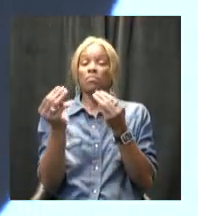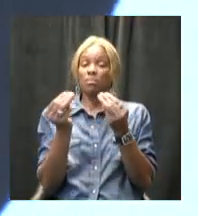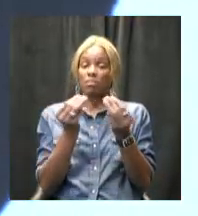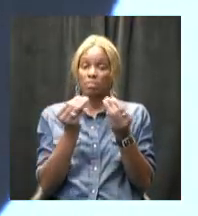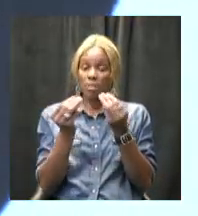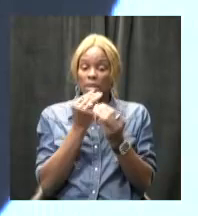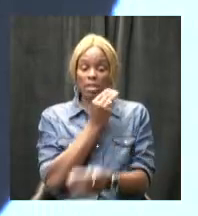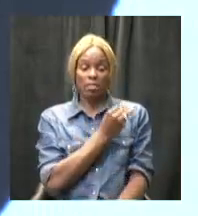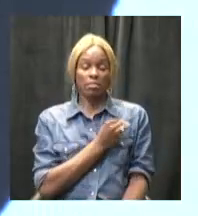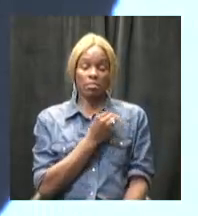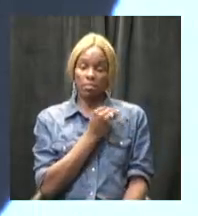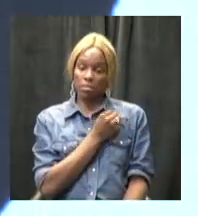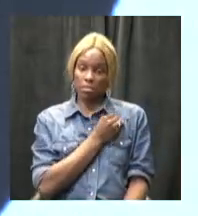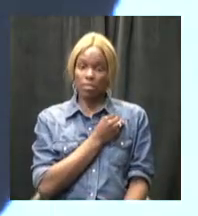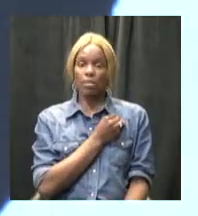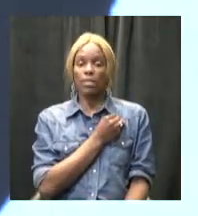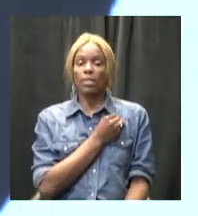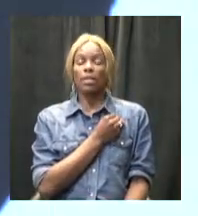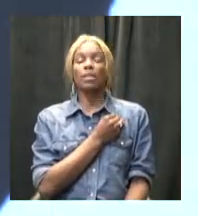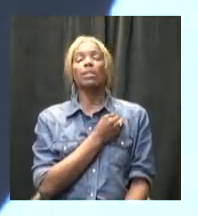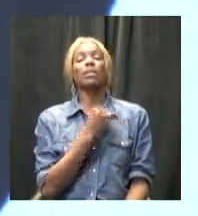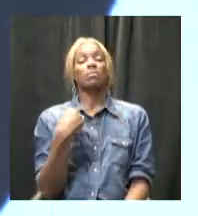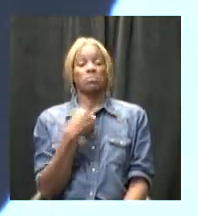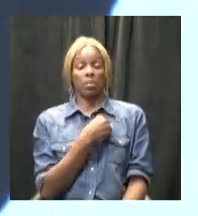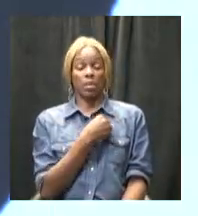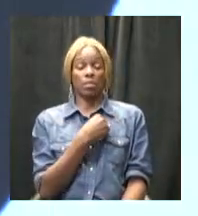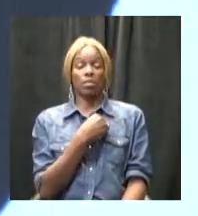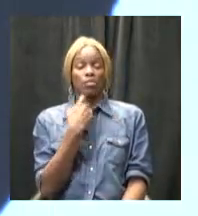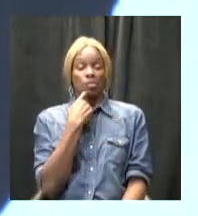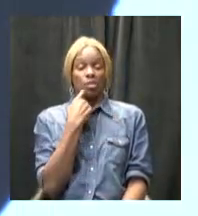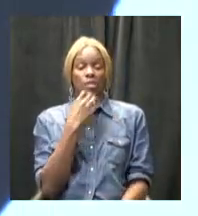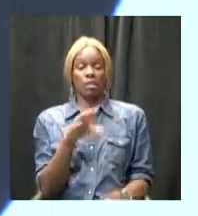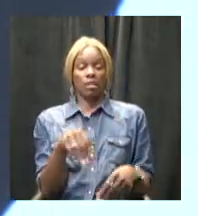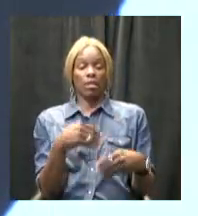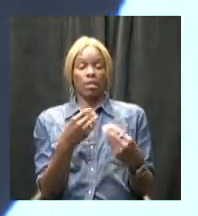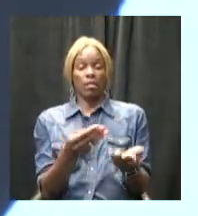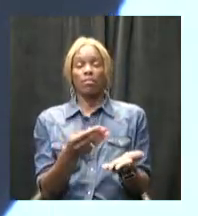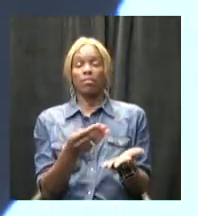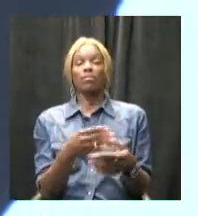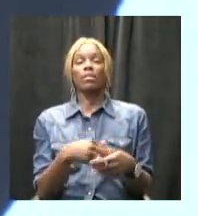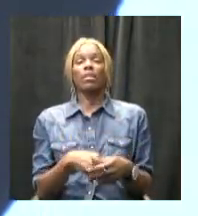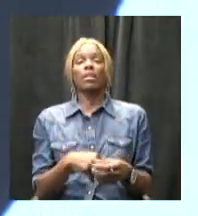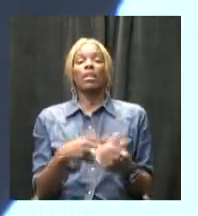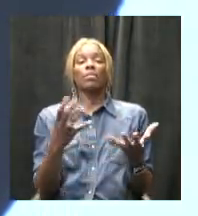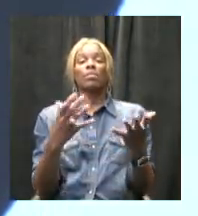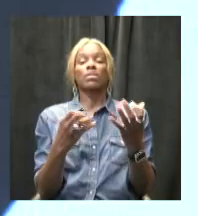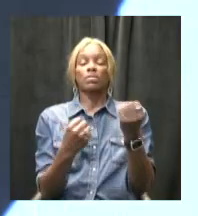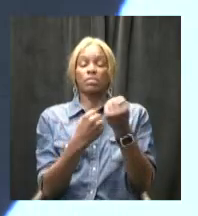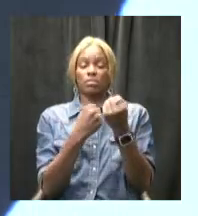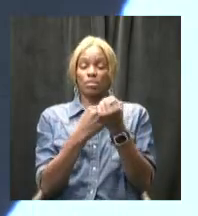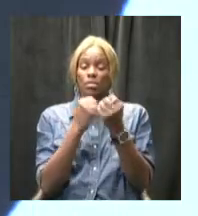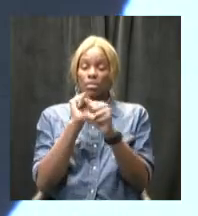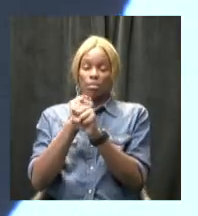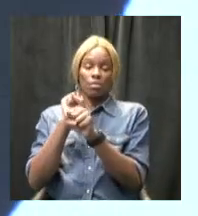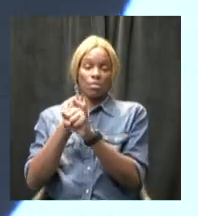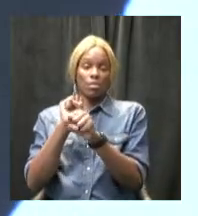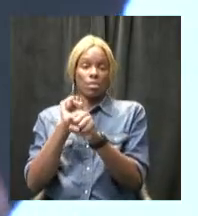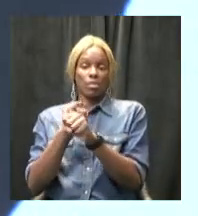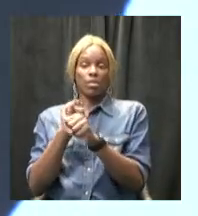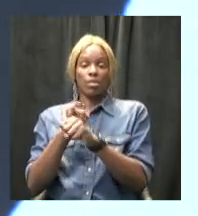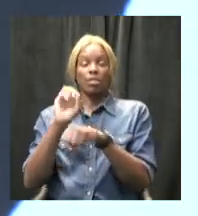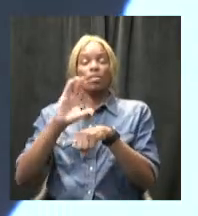few weeks ago gave a generous gift, said, listen, I just want to support the work and ministry of the church. It is